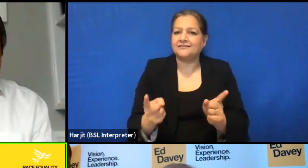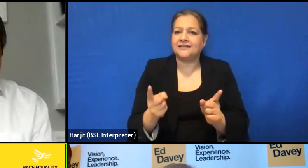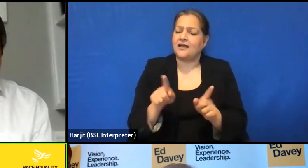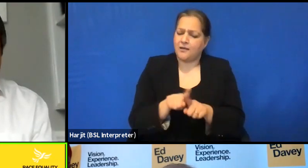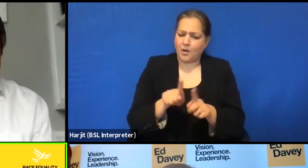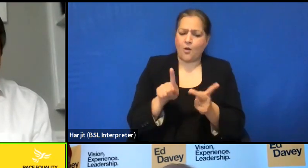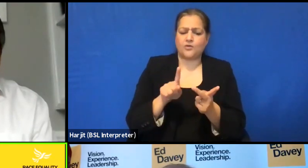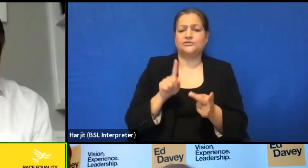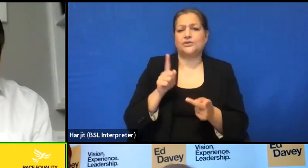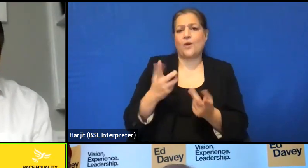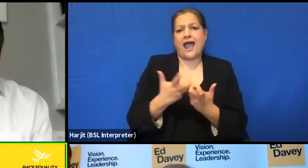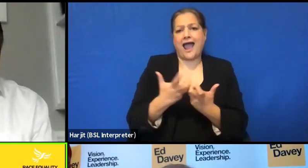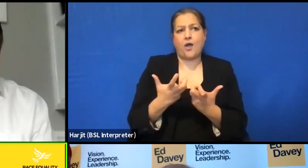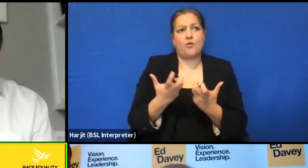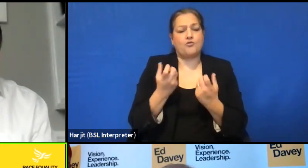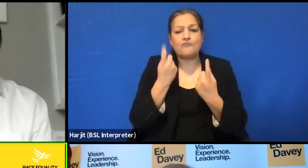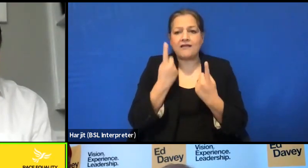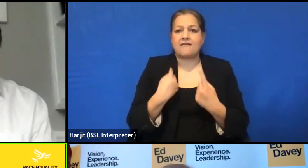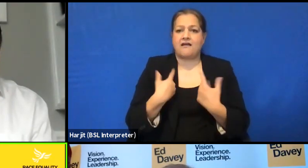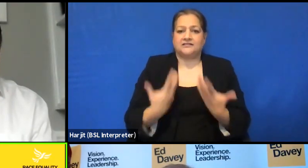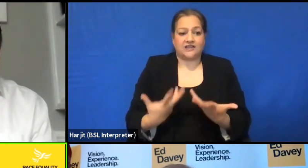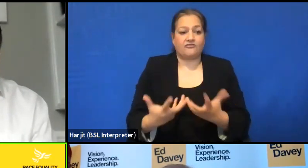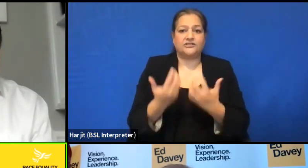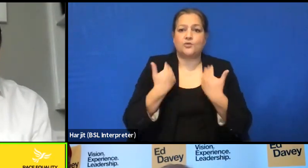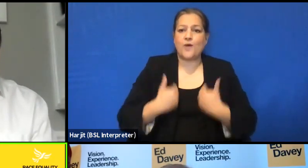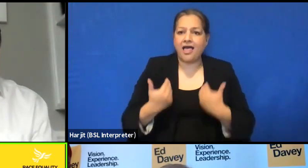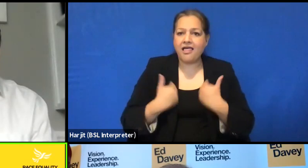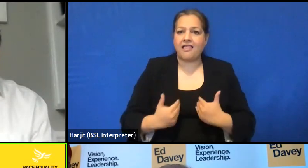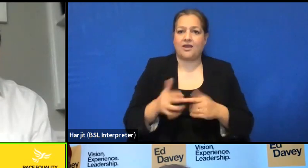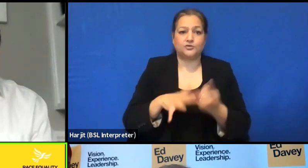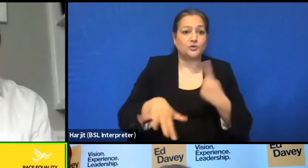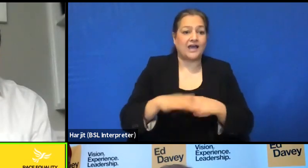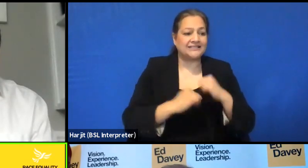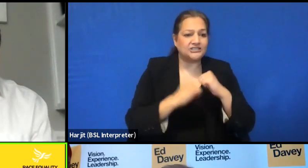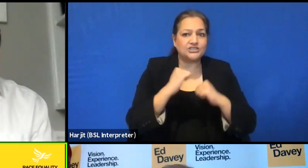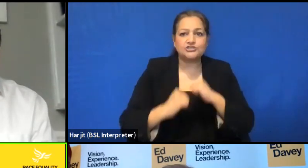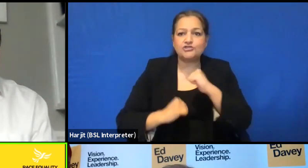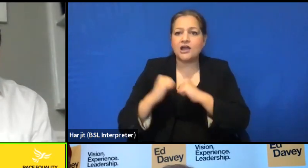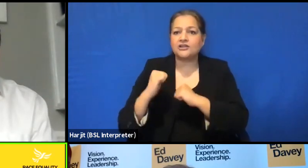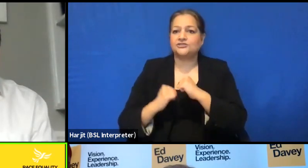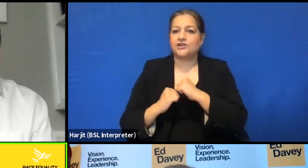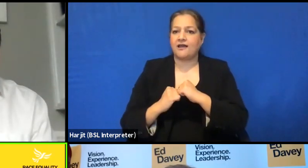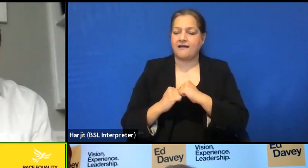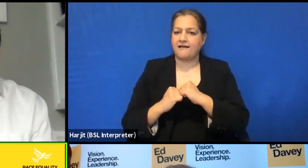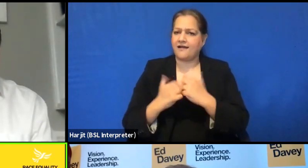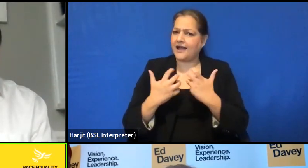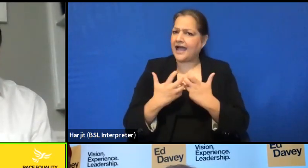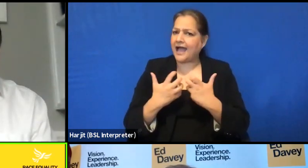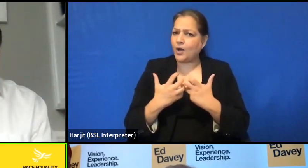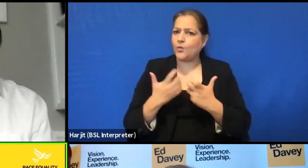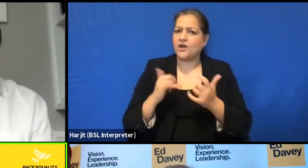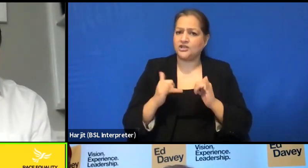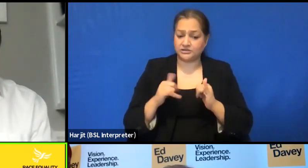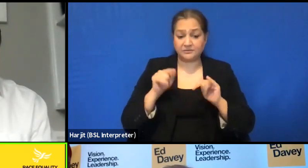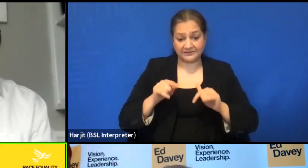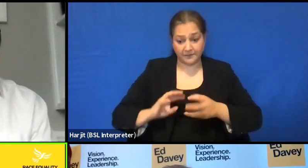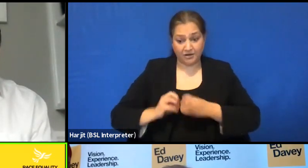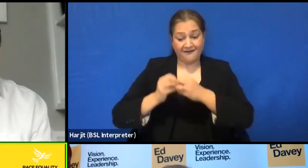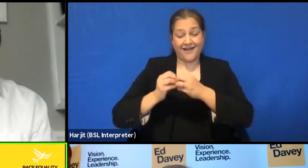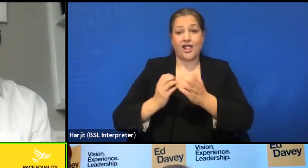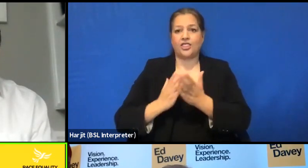much of our current wealth, of our societal structures, have been built on, at points, the oppression of